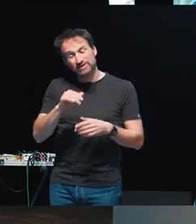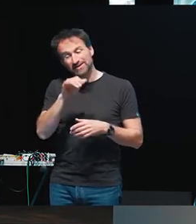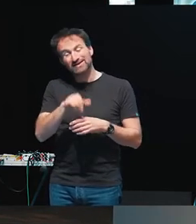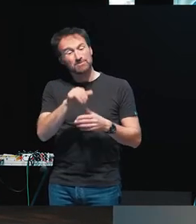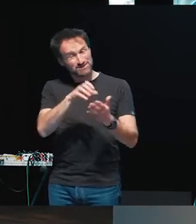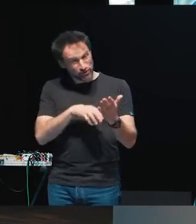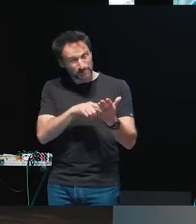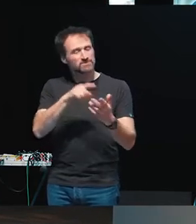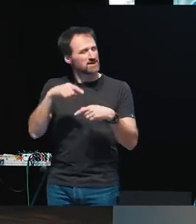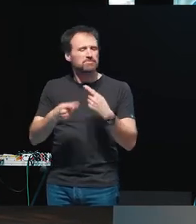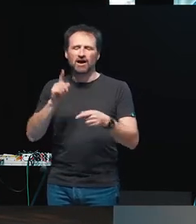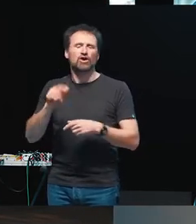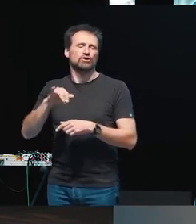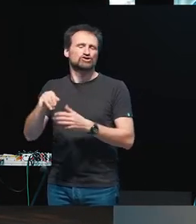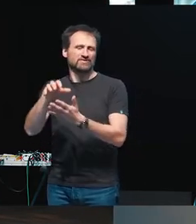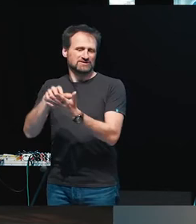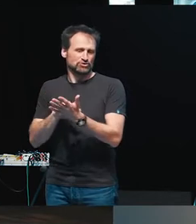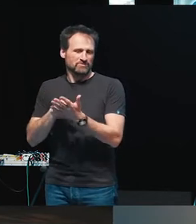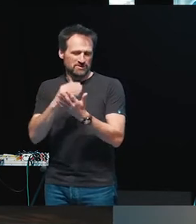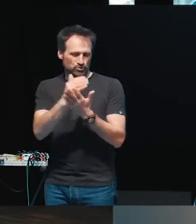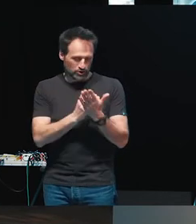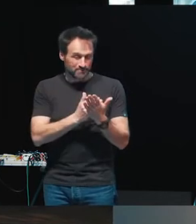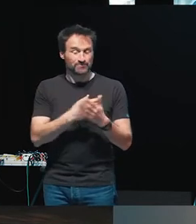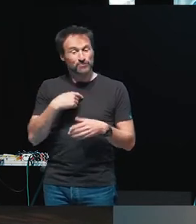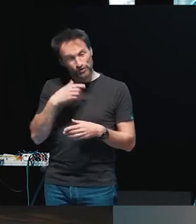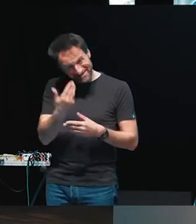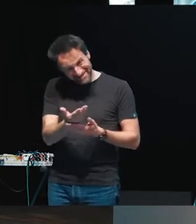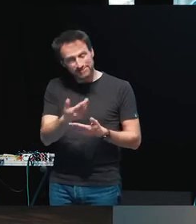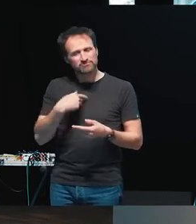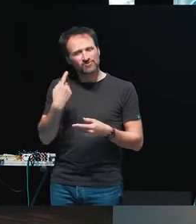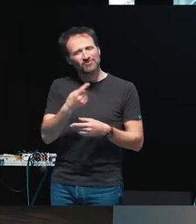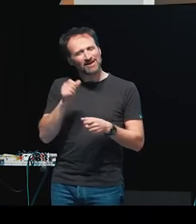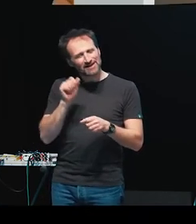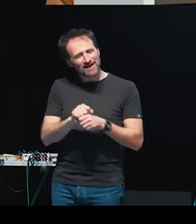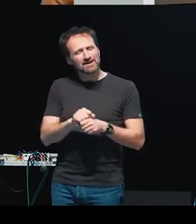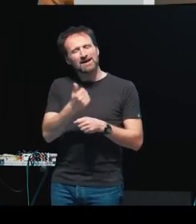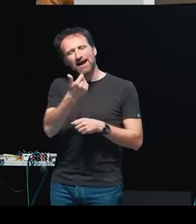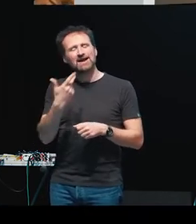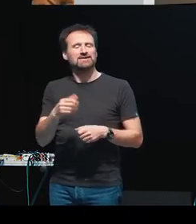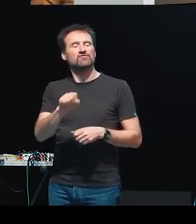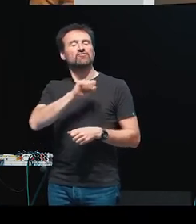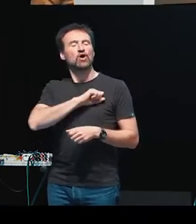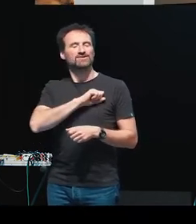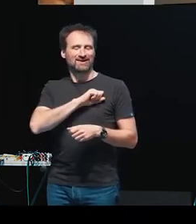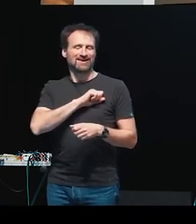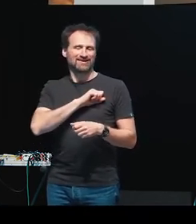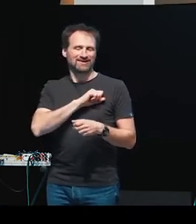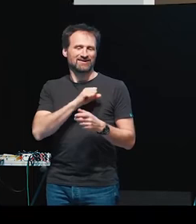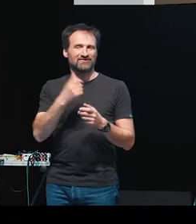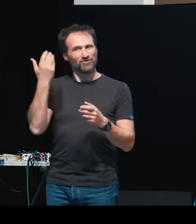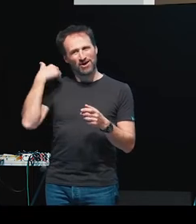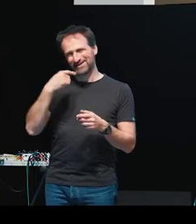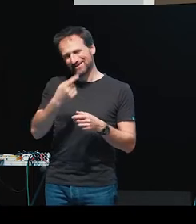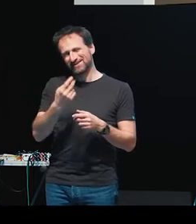add types to our programs to start gaining some of the benefits, to start catching some of the mistakes before we're